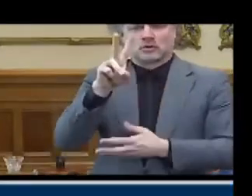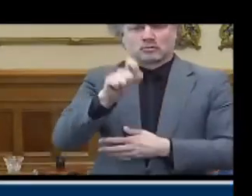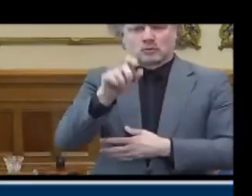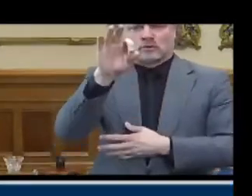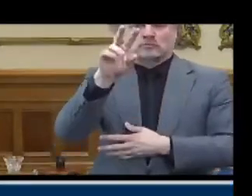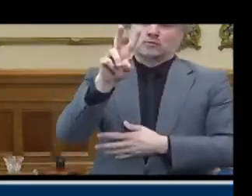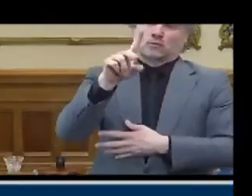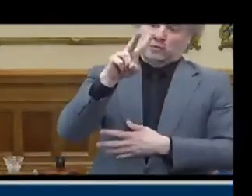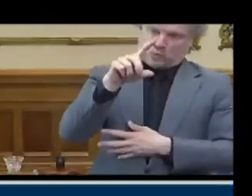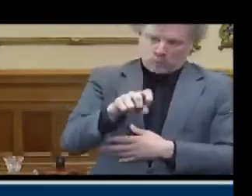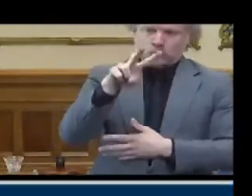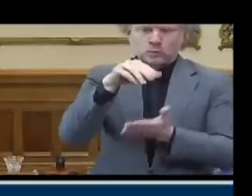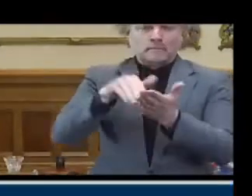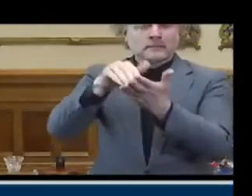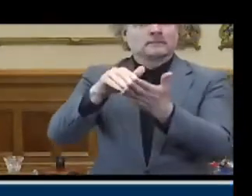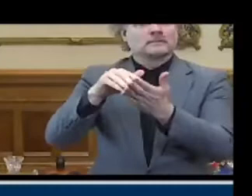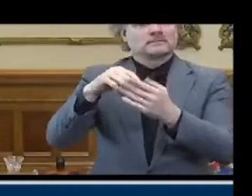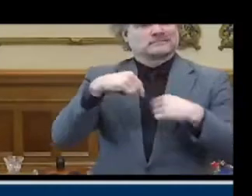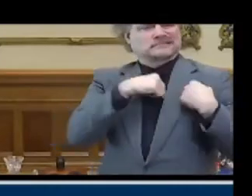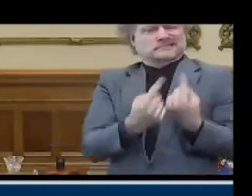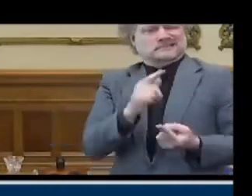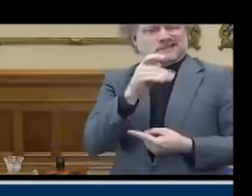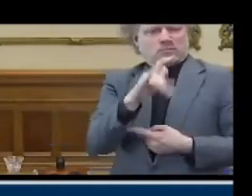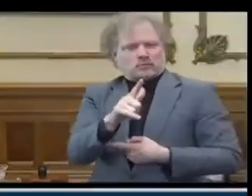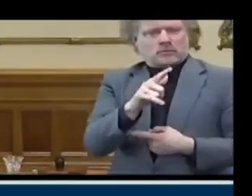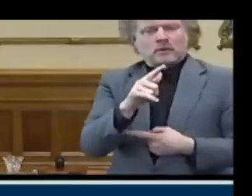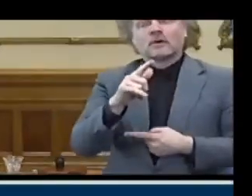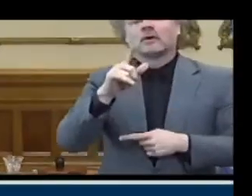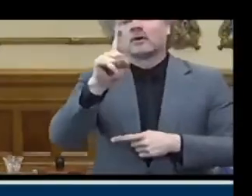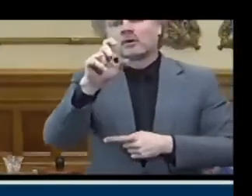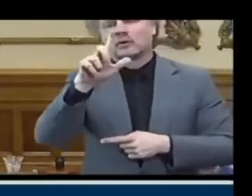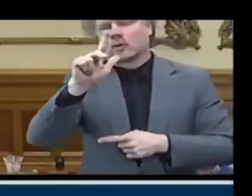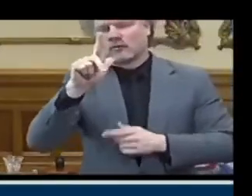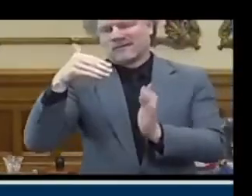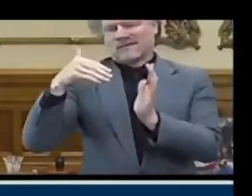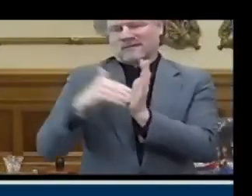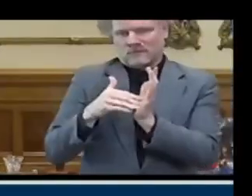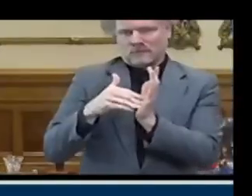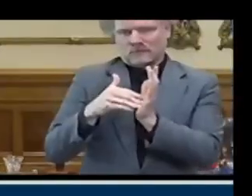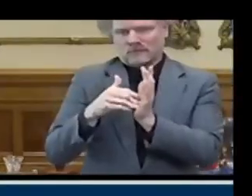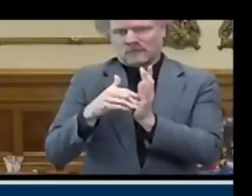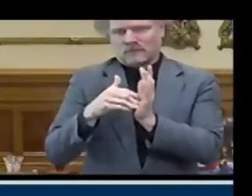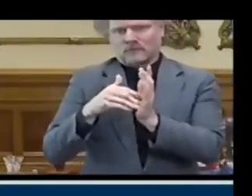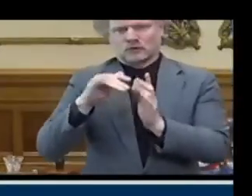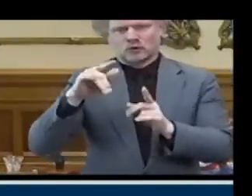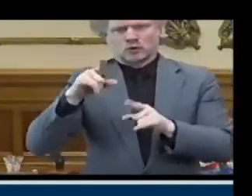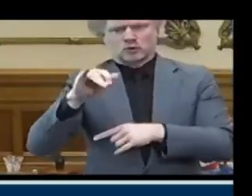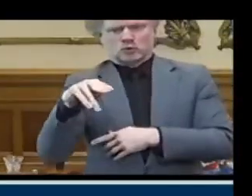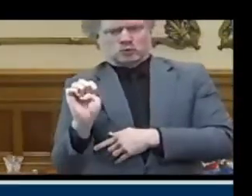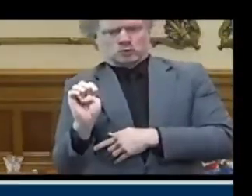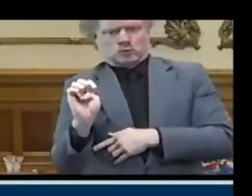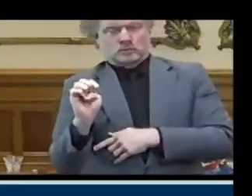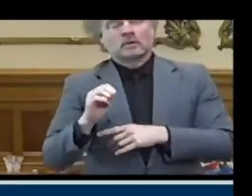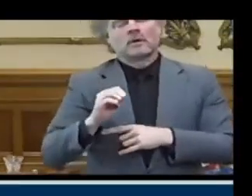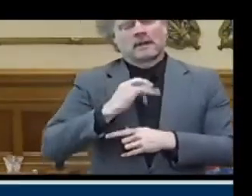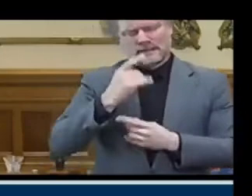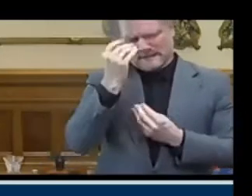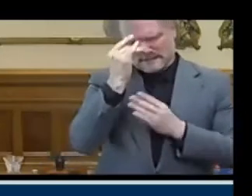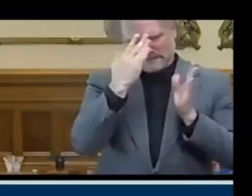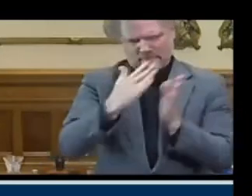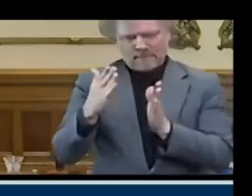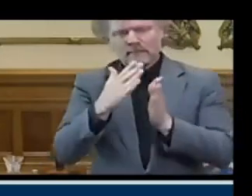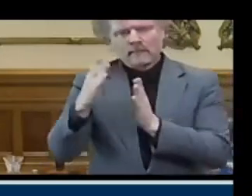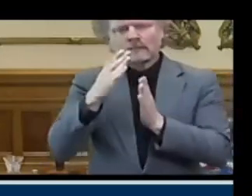million since April, with about 123,000 so far in June. Our strategy of adding